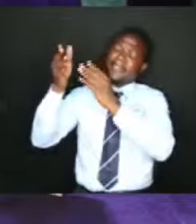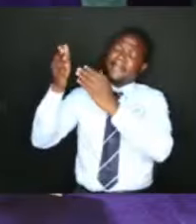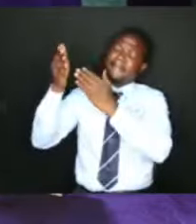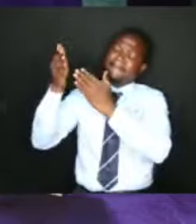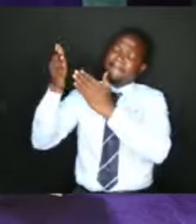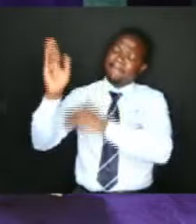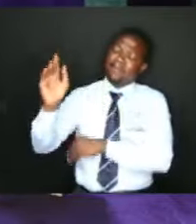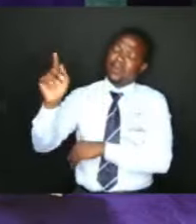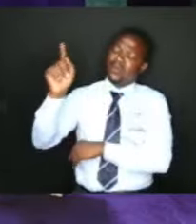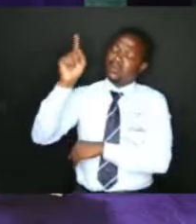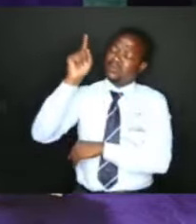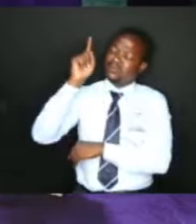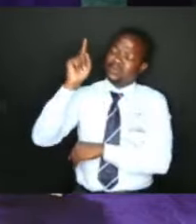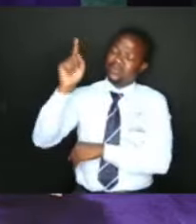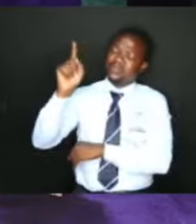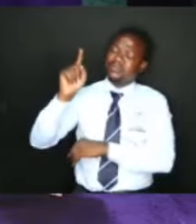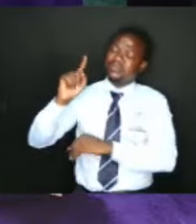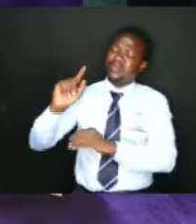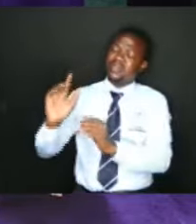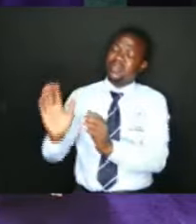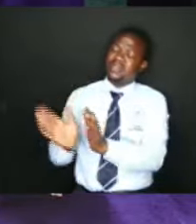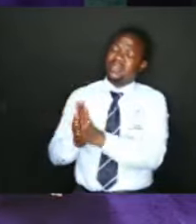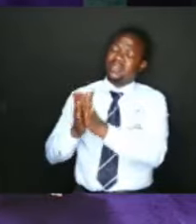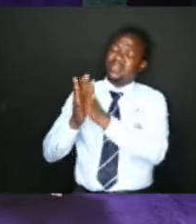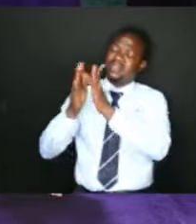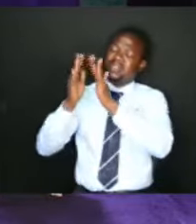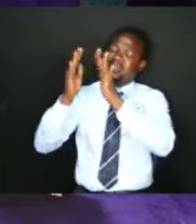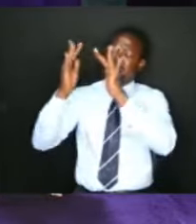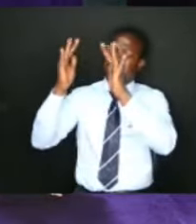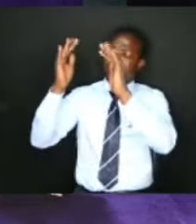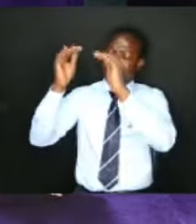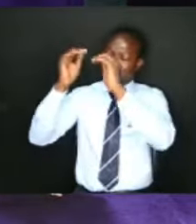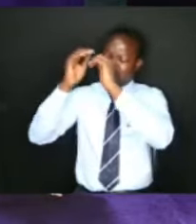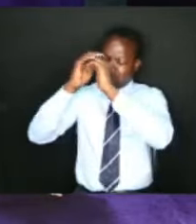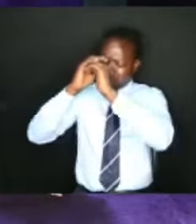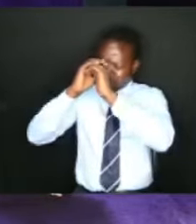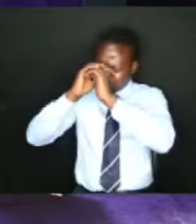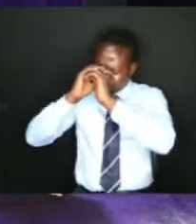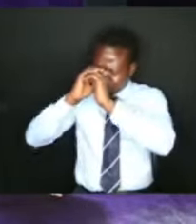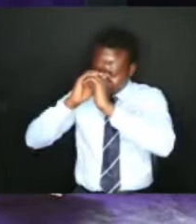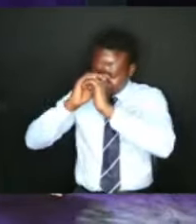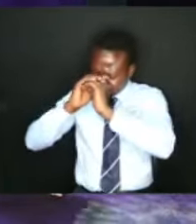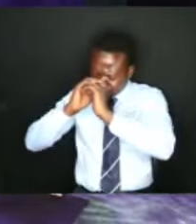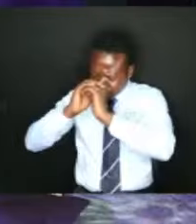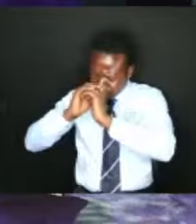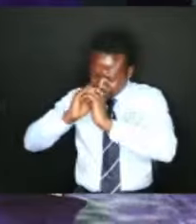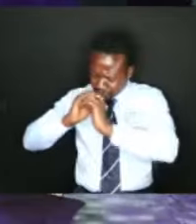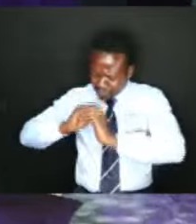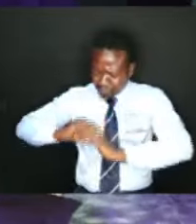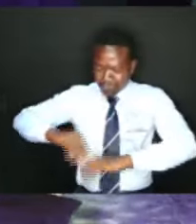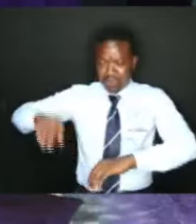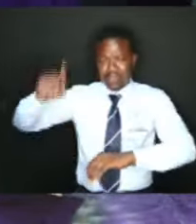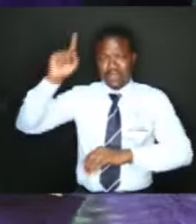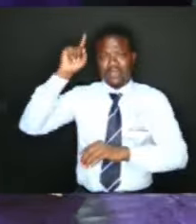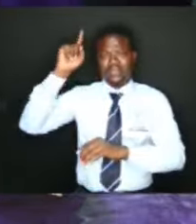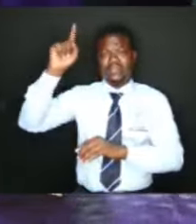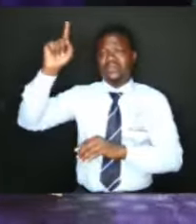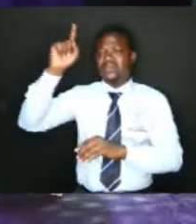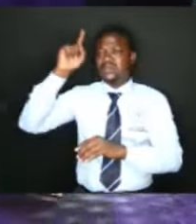Lord. Oh, to be praised and adored. You've been faithful, Lord.